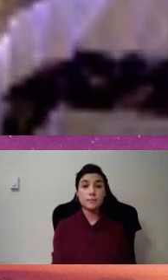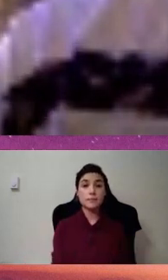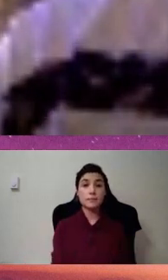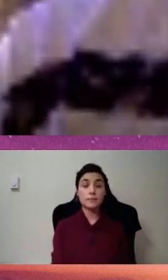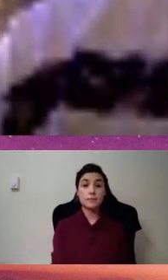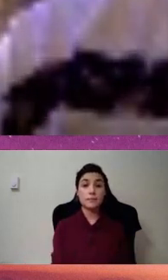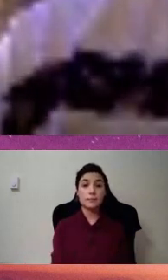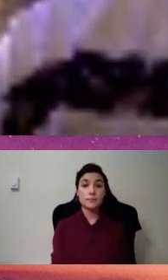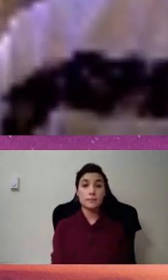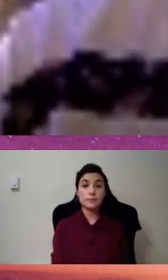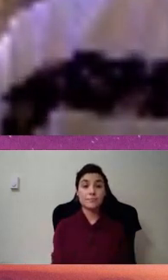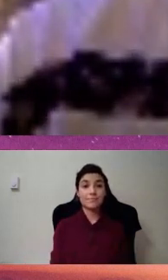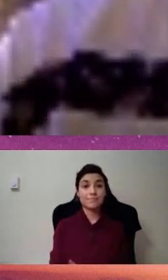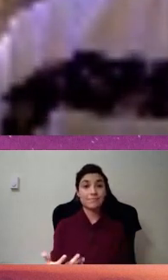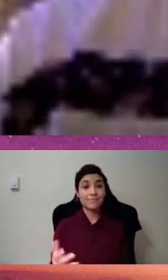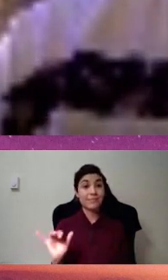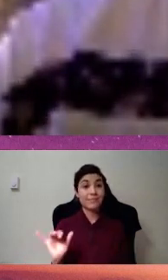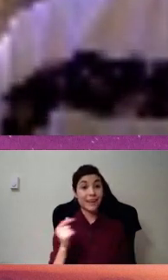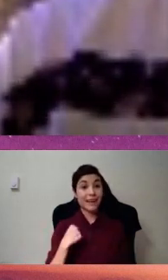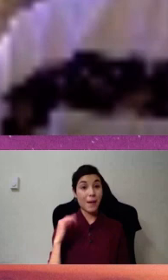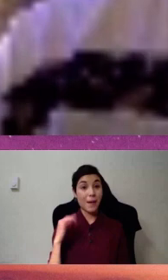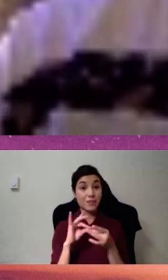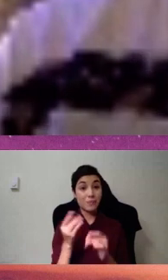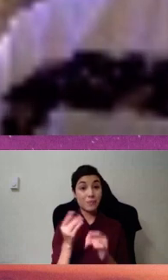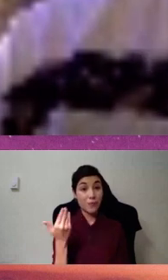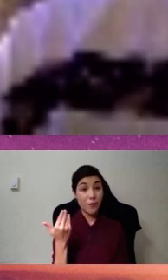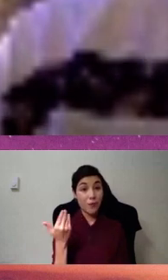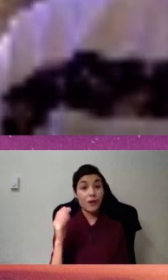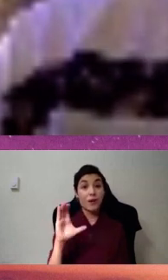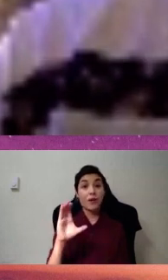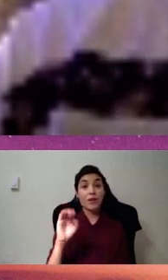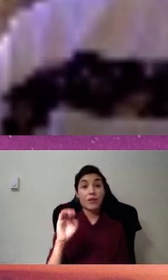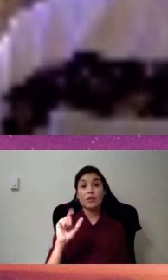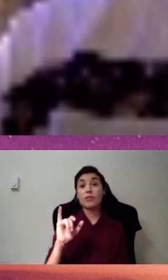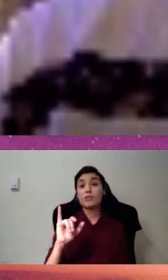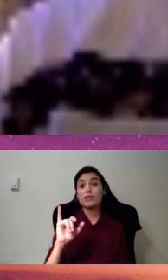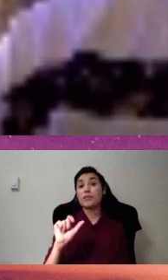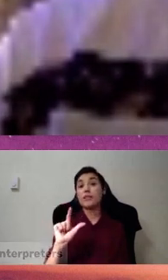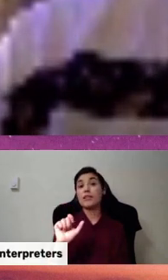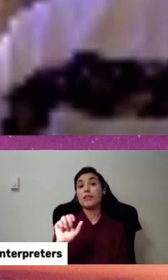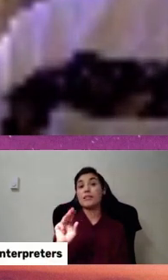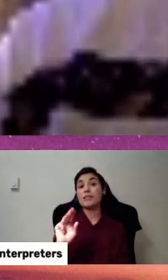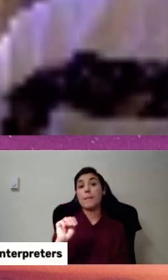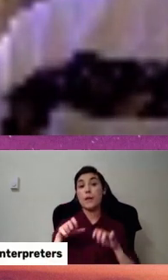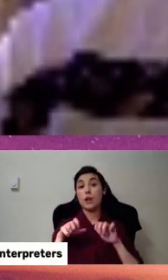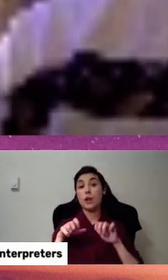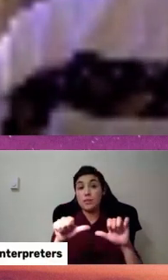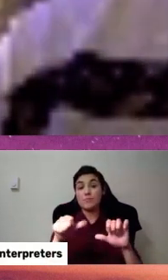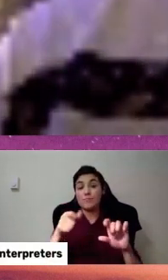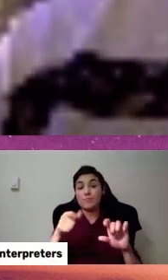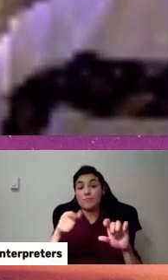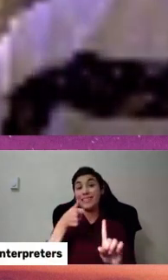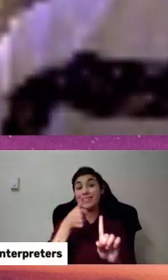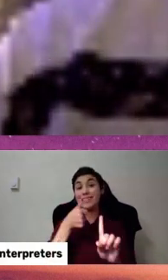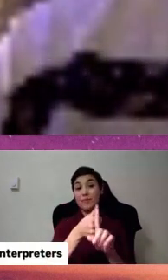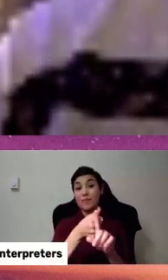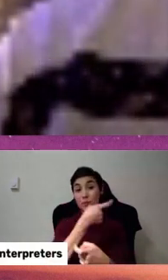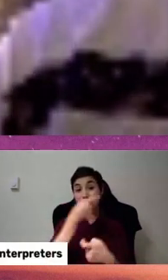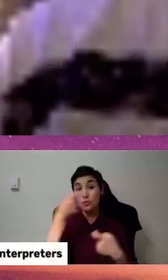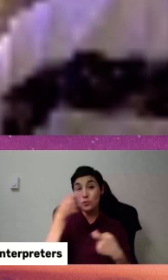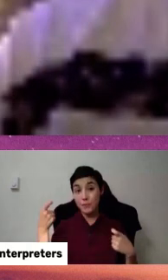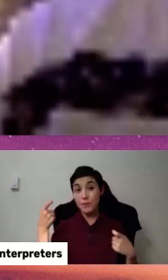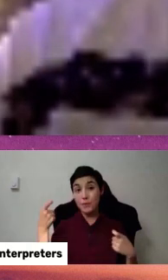colonization is trauma, and speaking about our trauma is difficult, and it's always going to be very